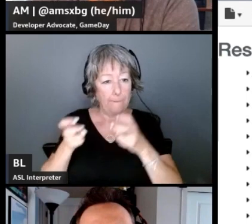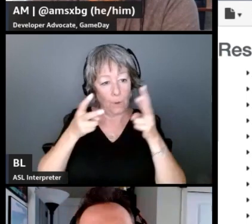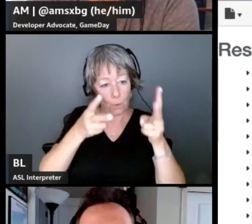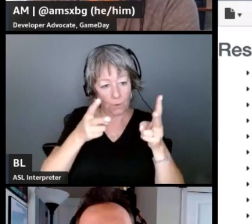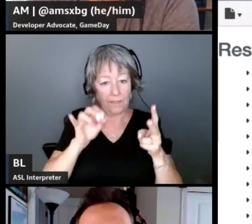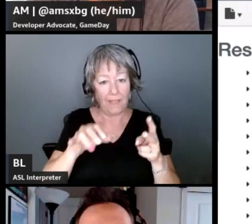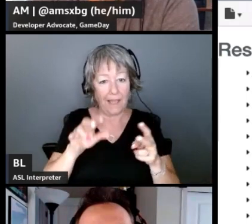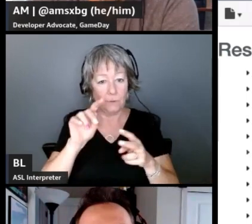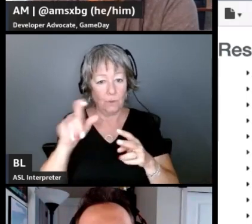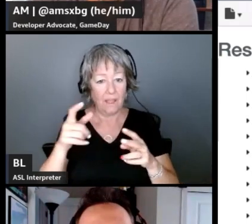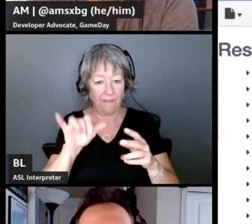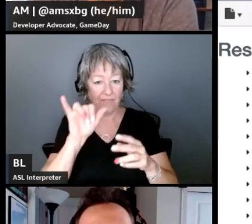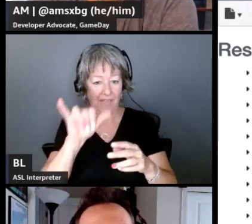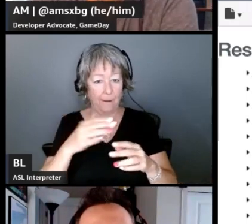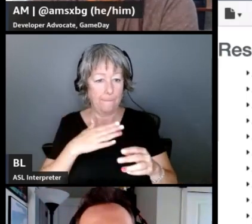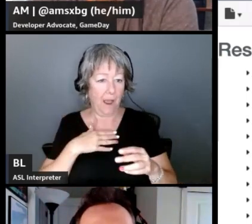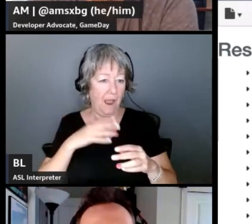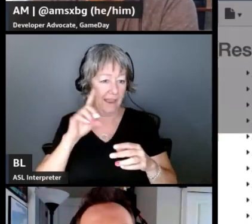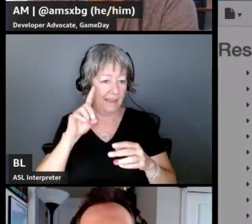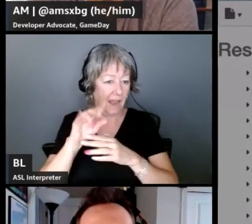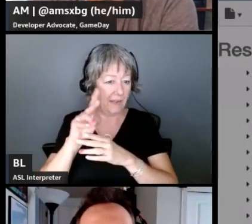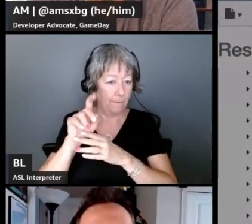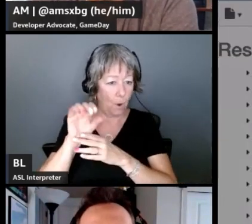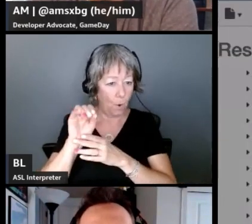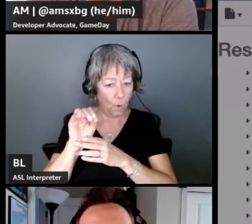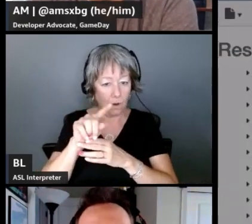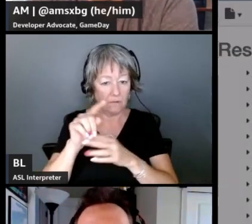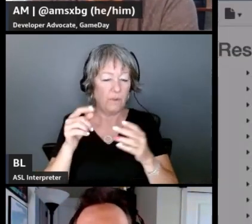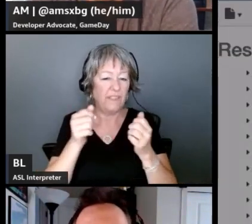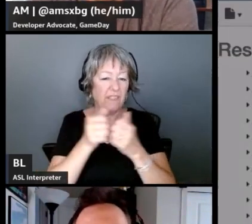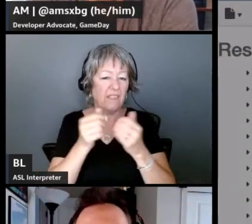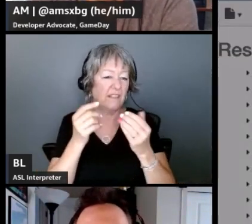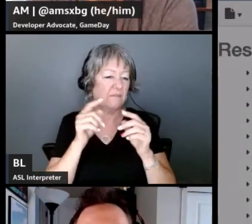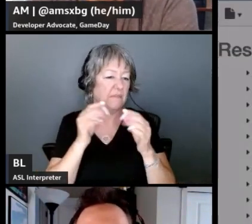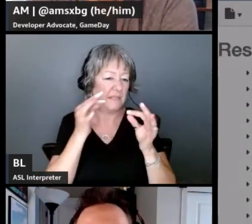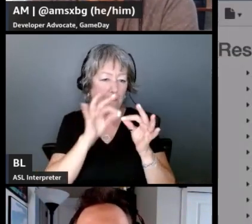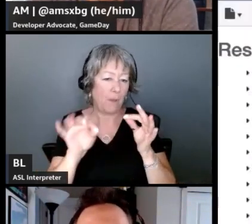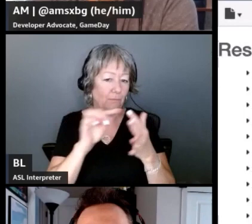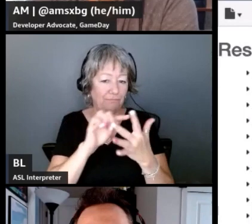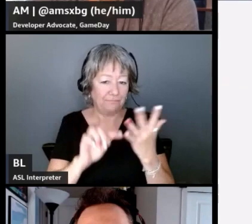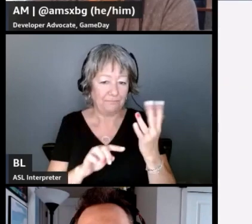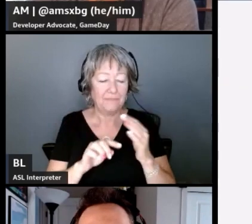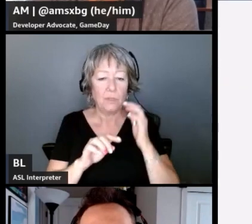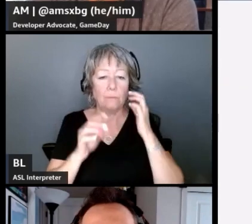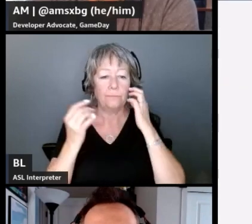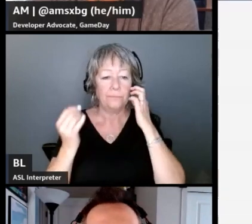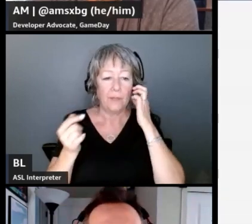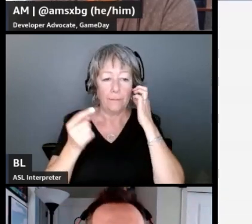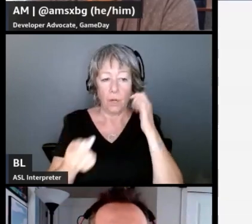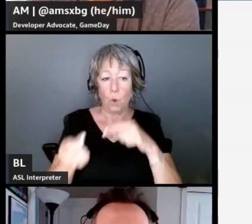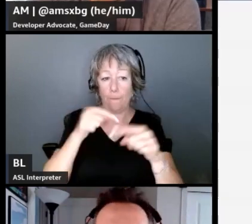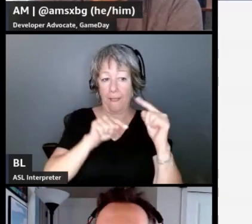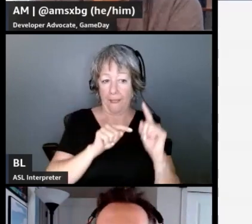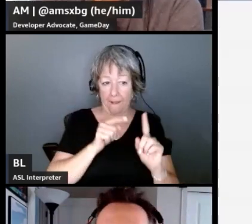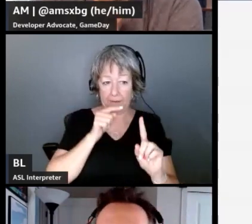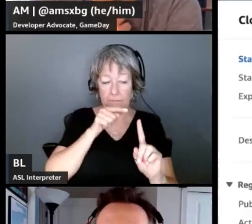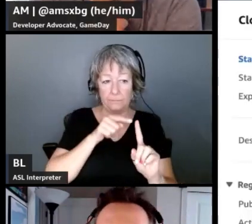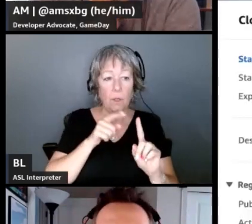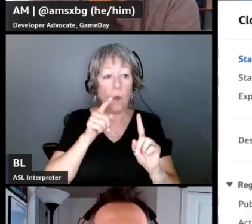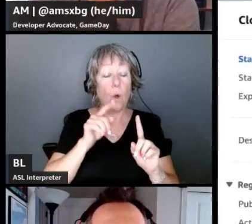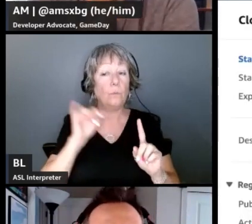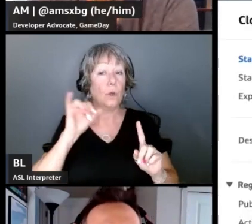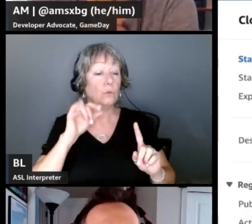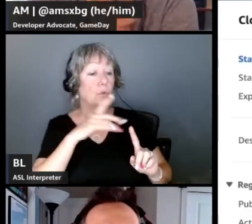simple DynamoDB table with a bunch of parameters and all of that. Let me go back. I'll point out too for